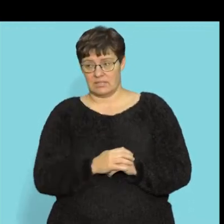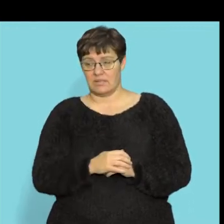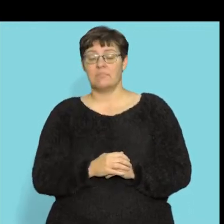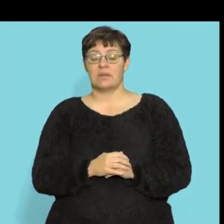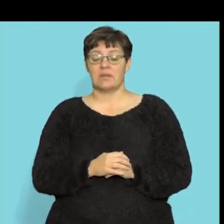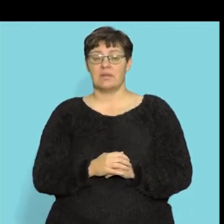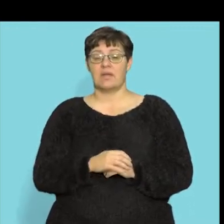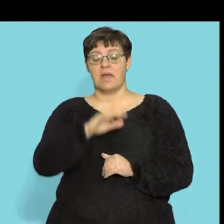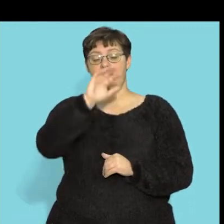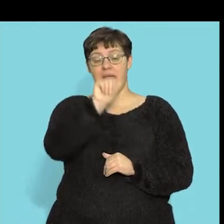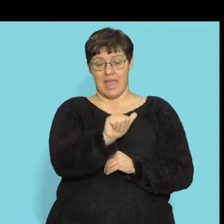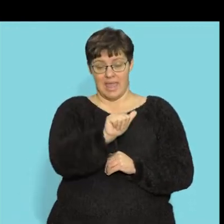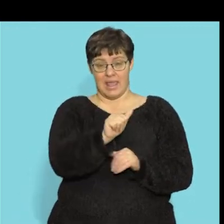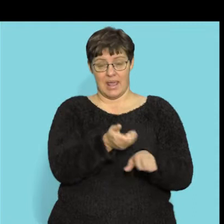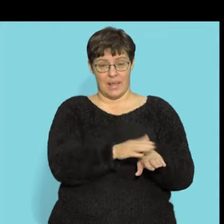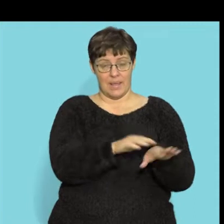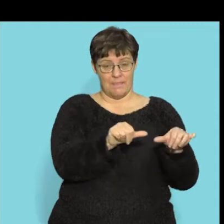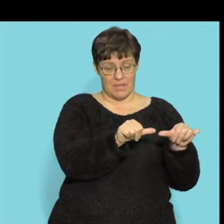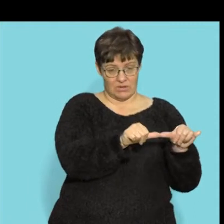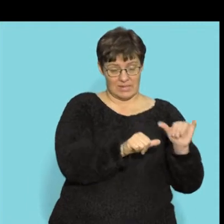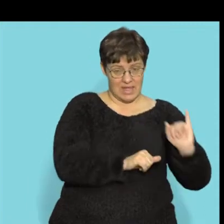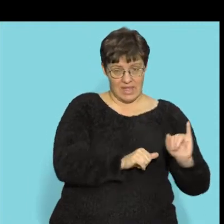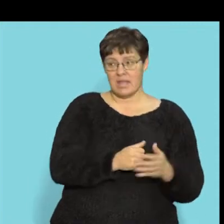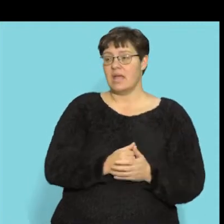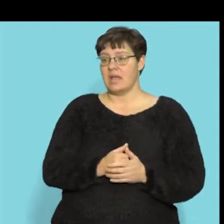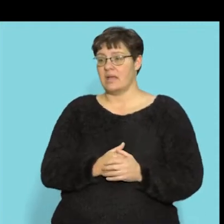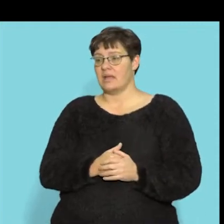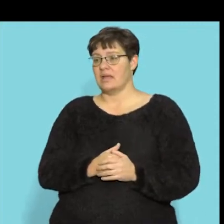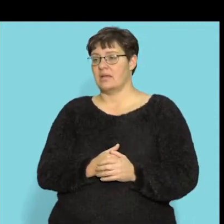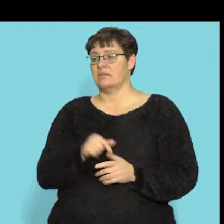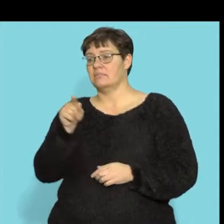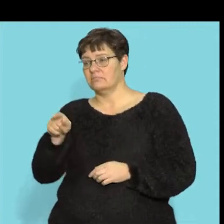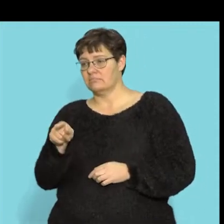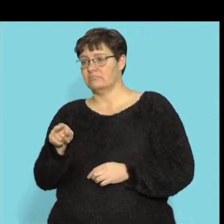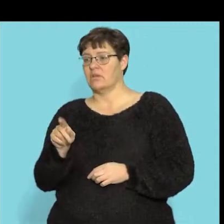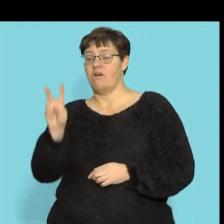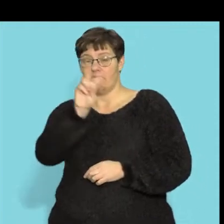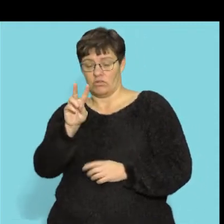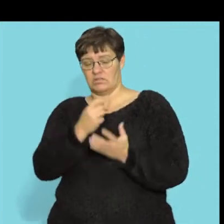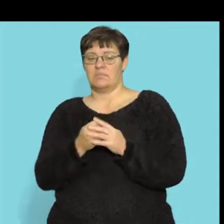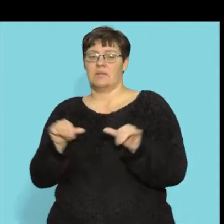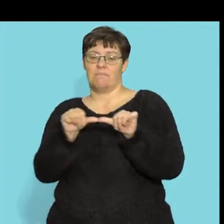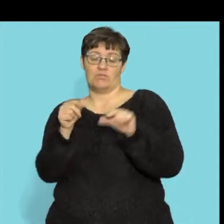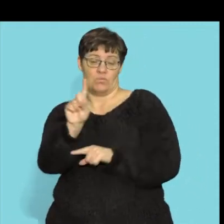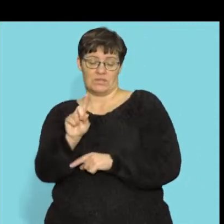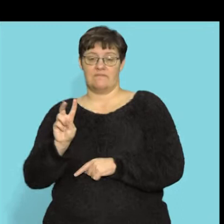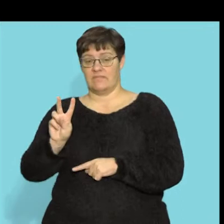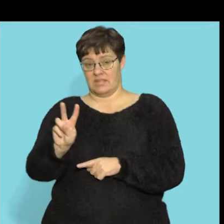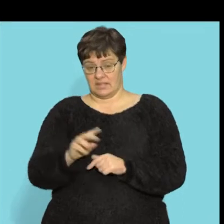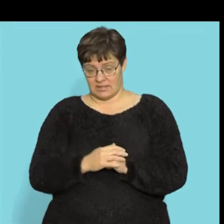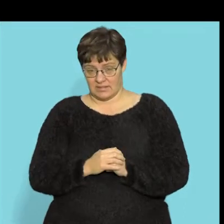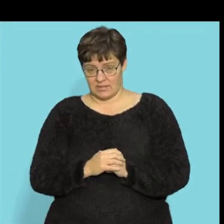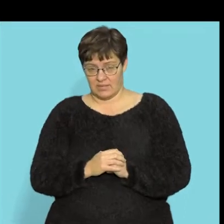right? So current is measured in amperes, while voltage is measured in volts, right? So this is what we already